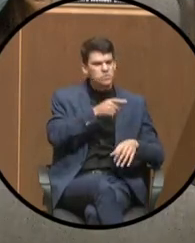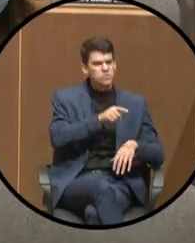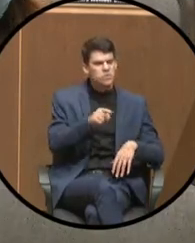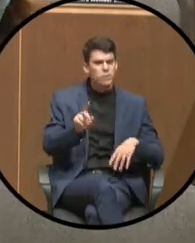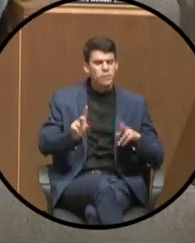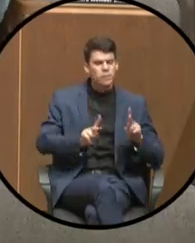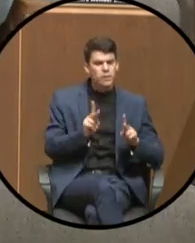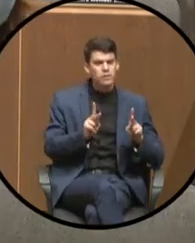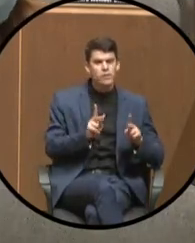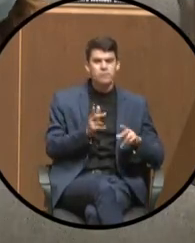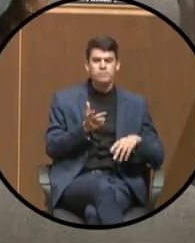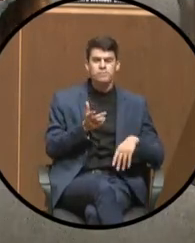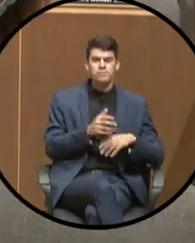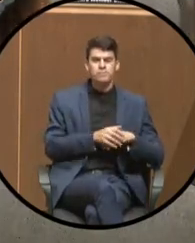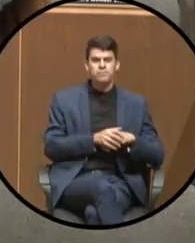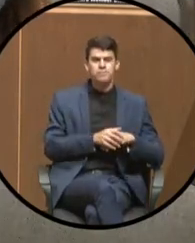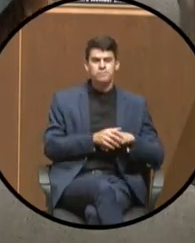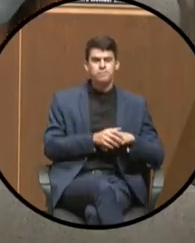of